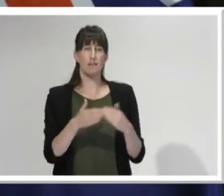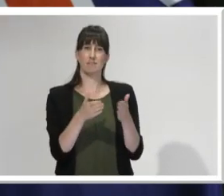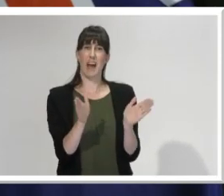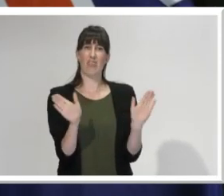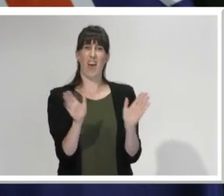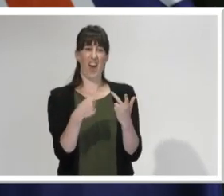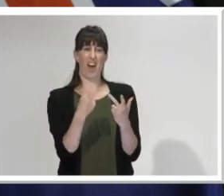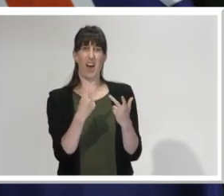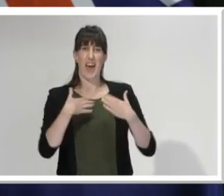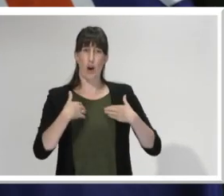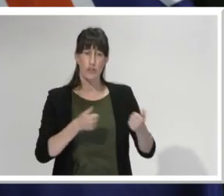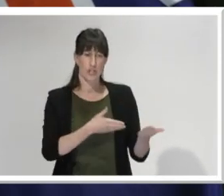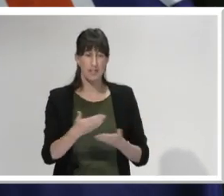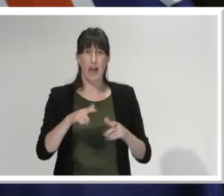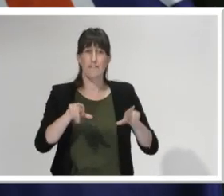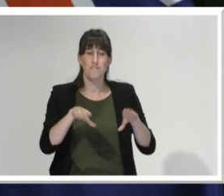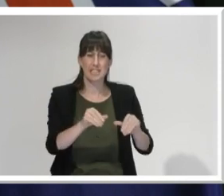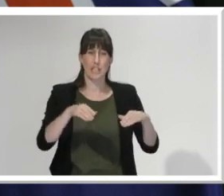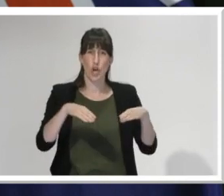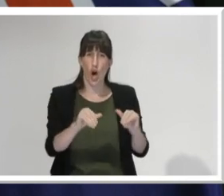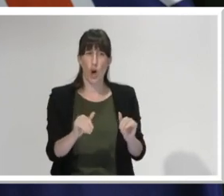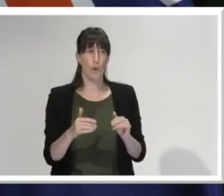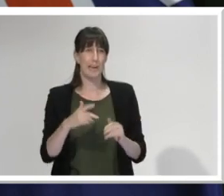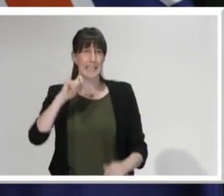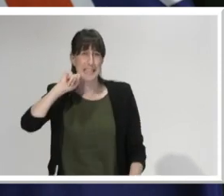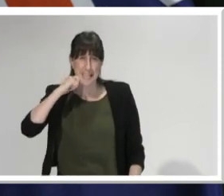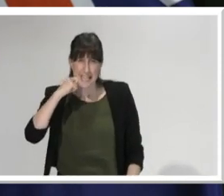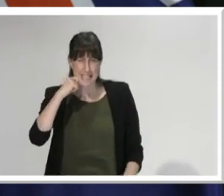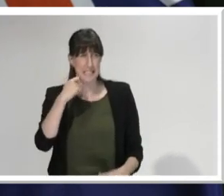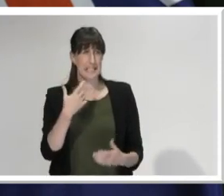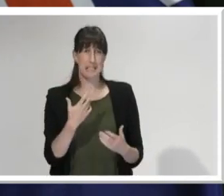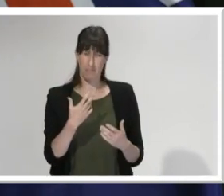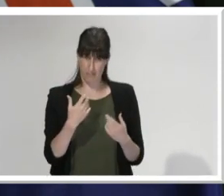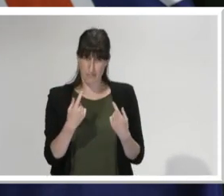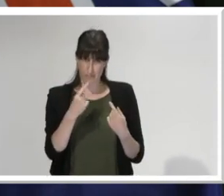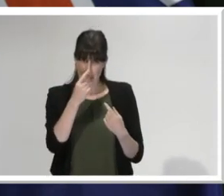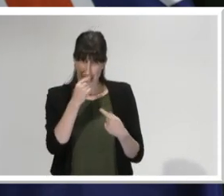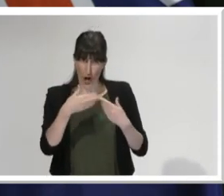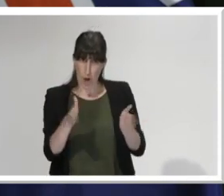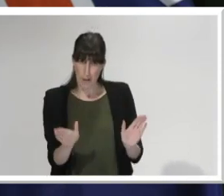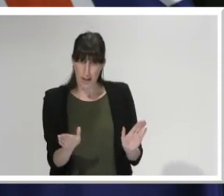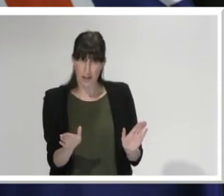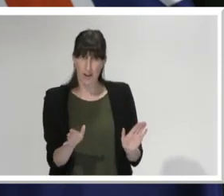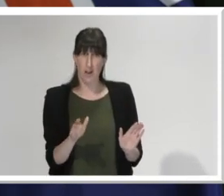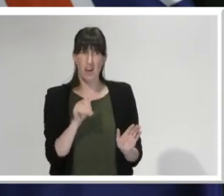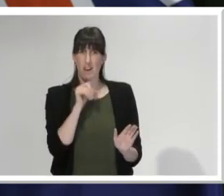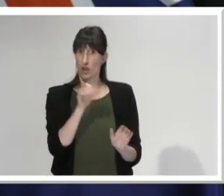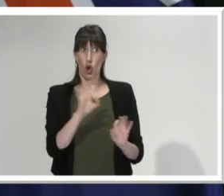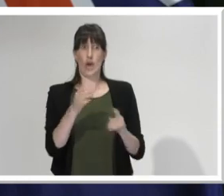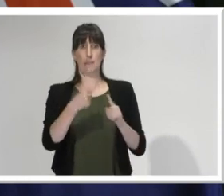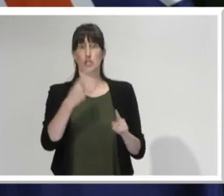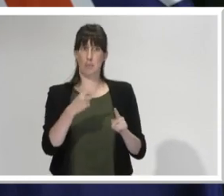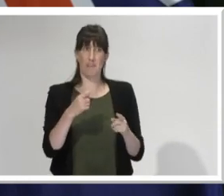dentists, companies like that, what level would they be able to reopen for non-emergency work? Yeah, so some of the